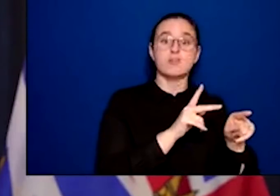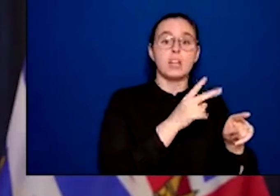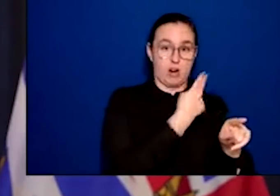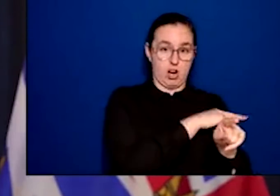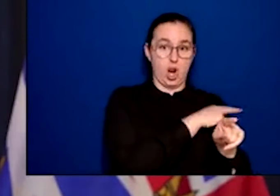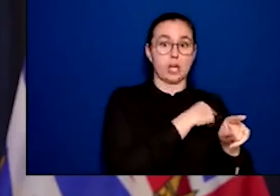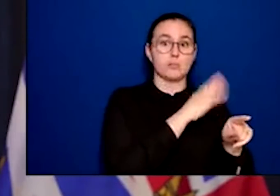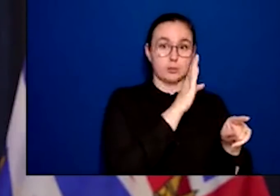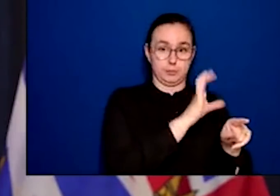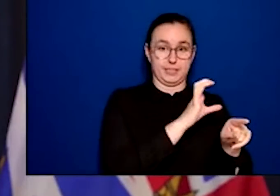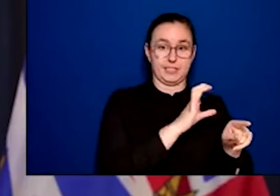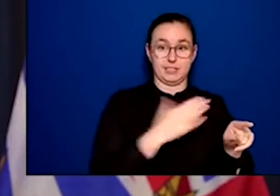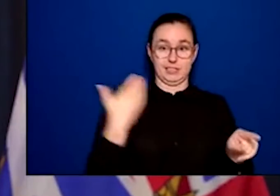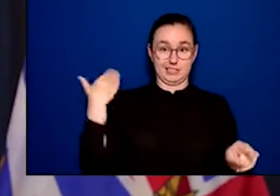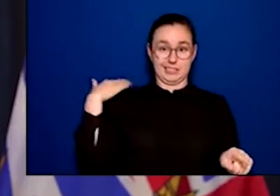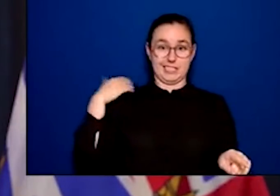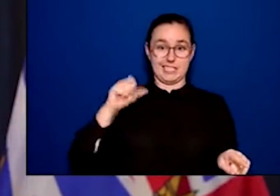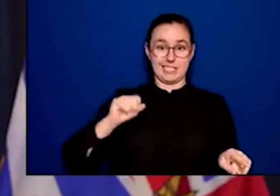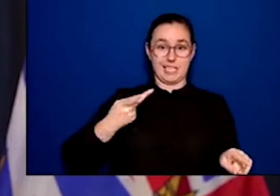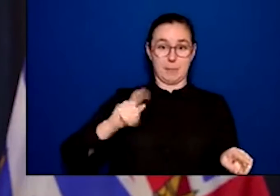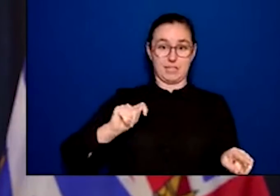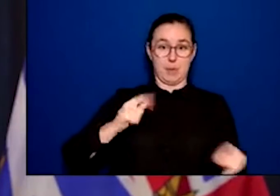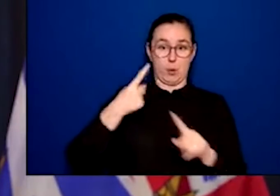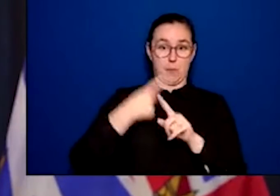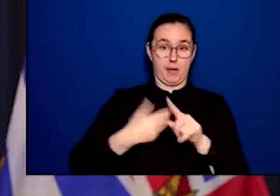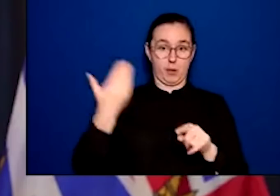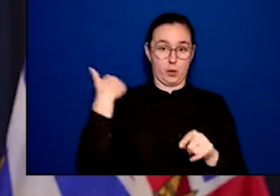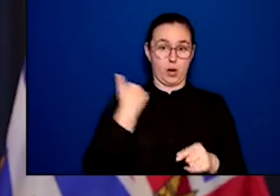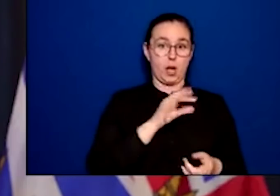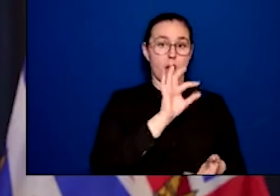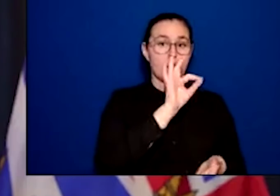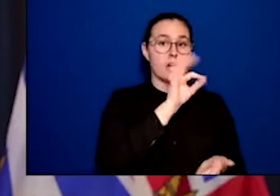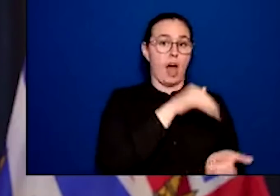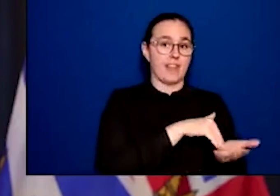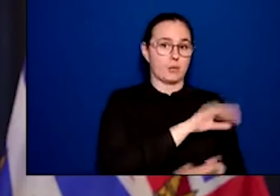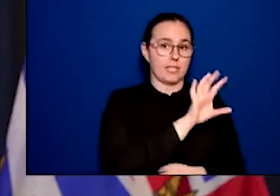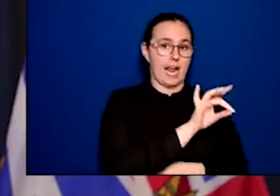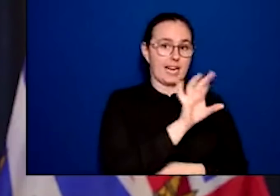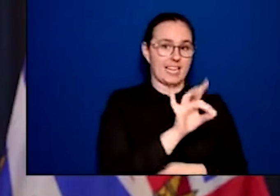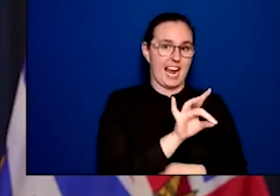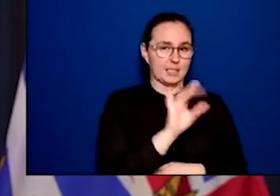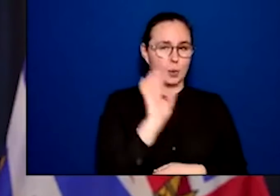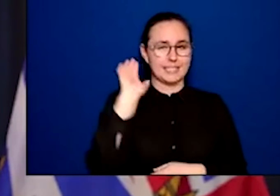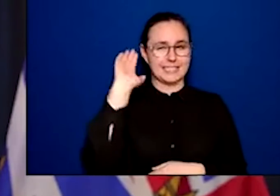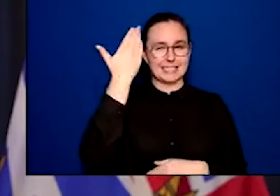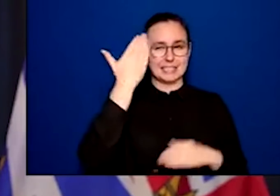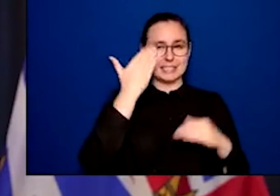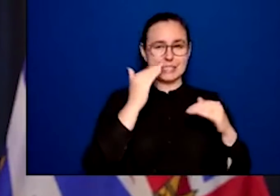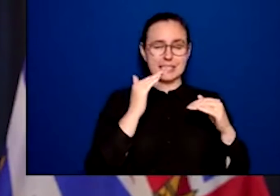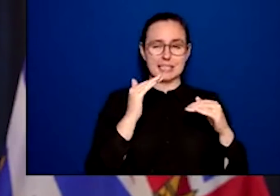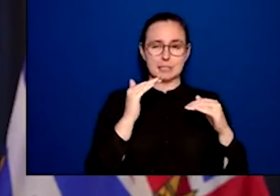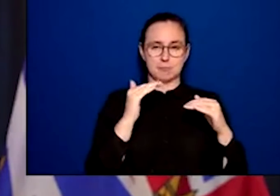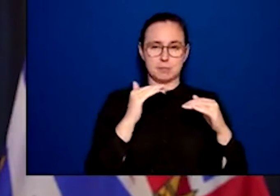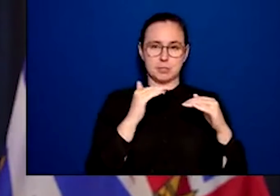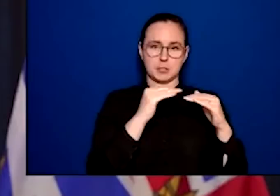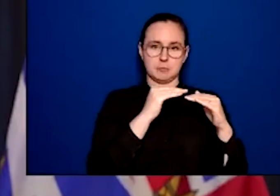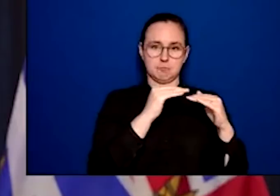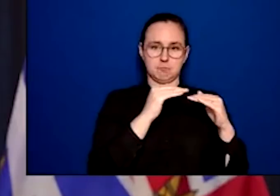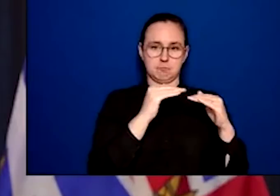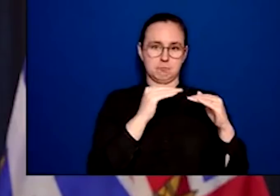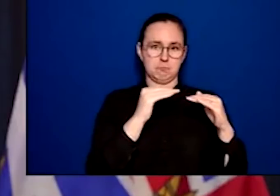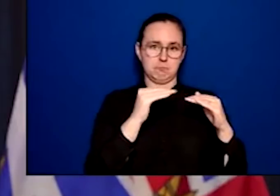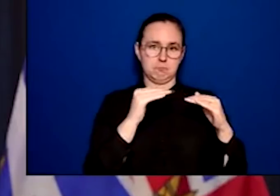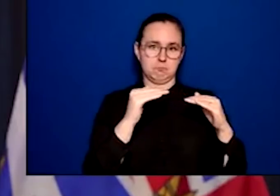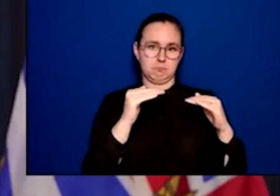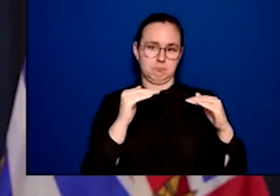September 3rd, a month ago, was 9,088. So it seems like a calm and stable situation in the sense that it's a similar